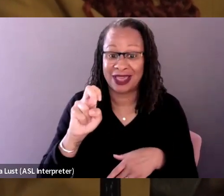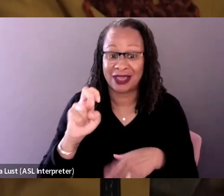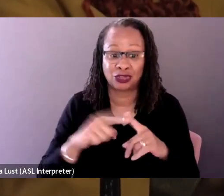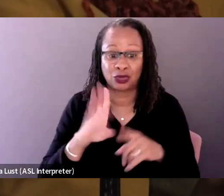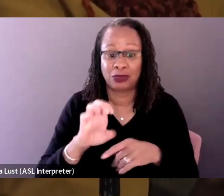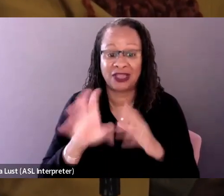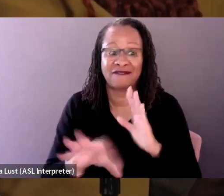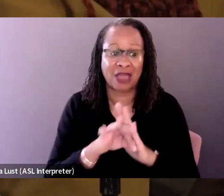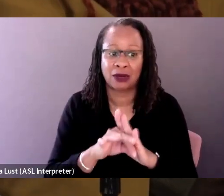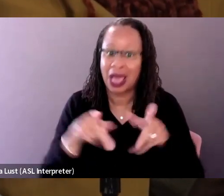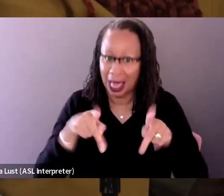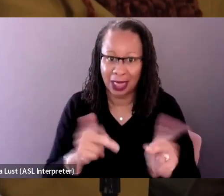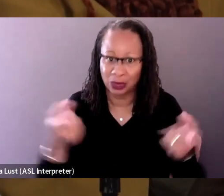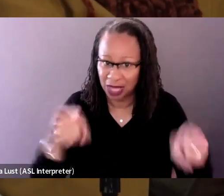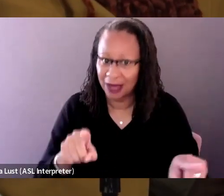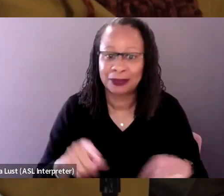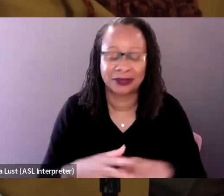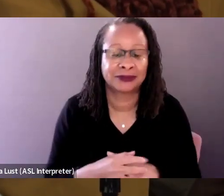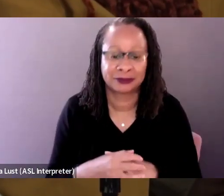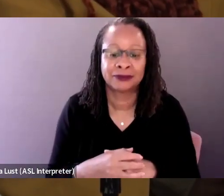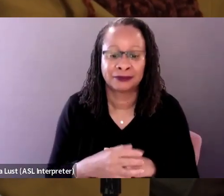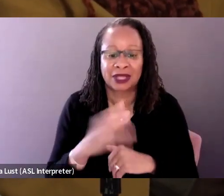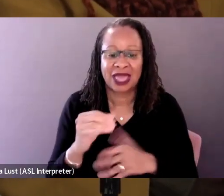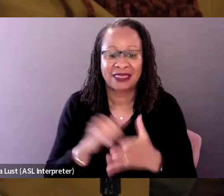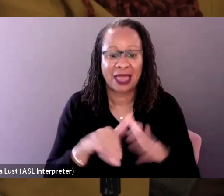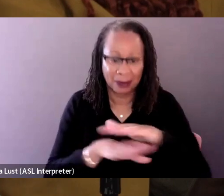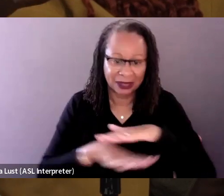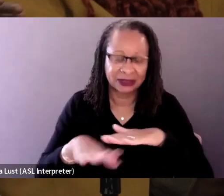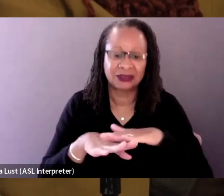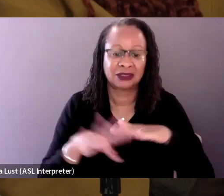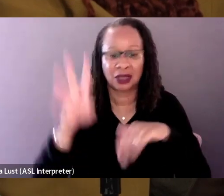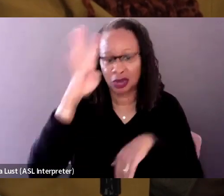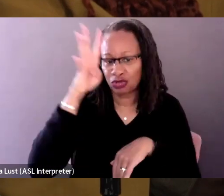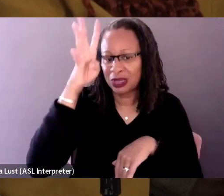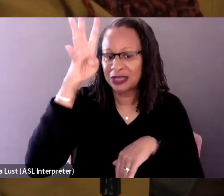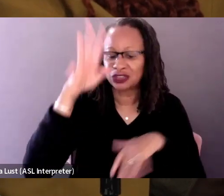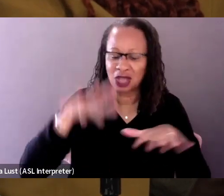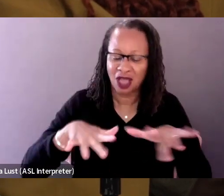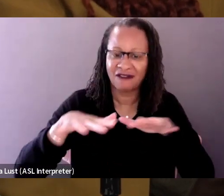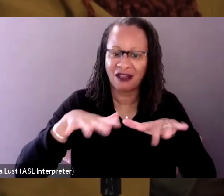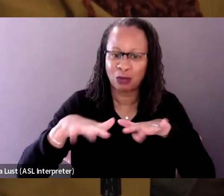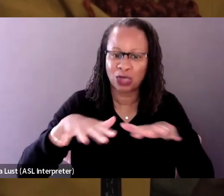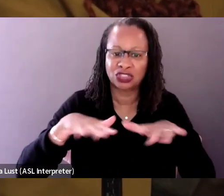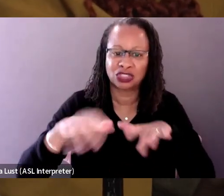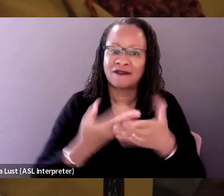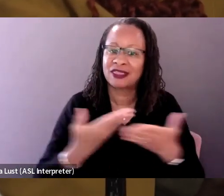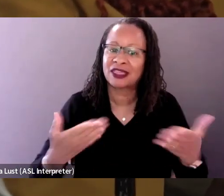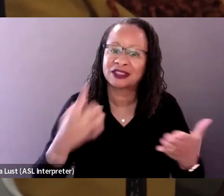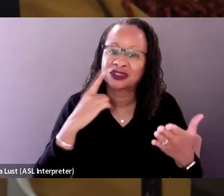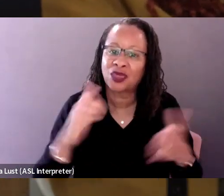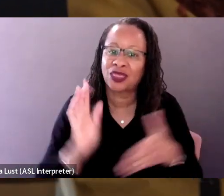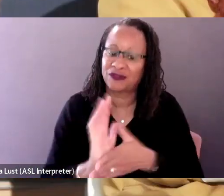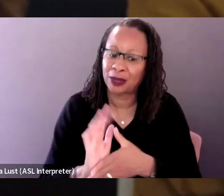be. And it basically, I don't know, it created this vibrational thing for the film. And